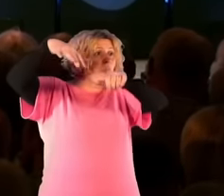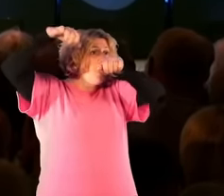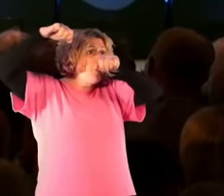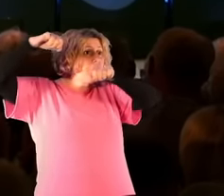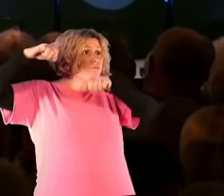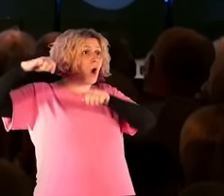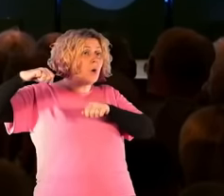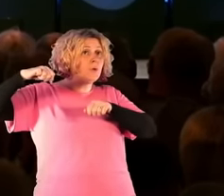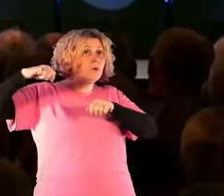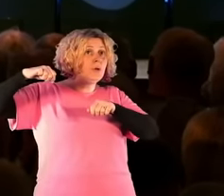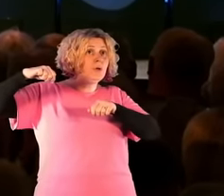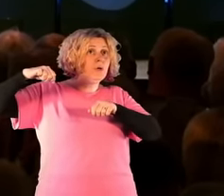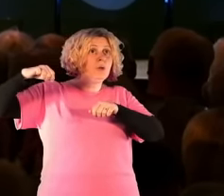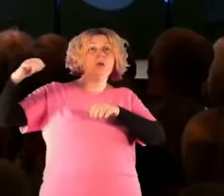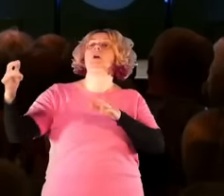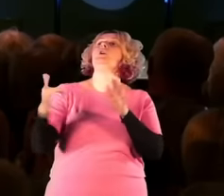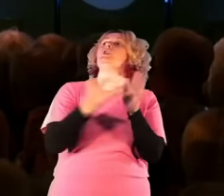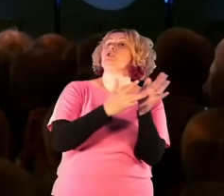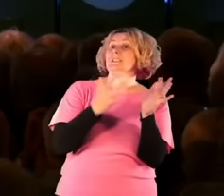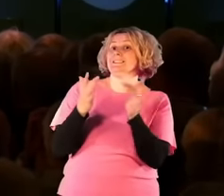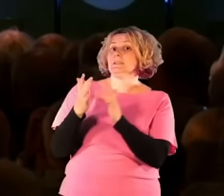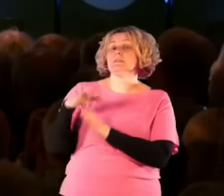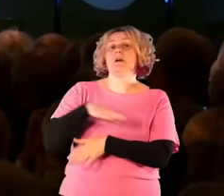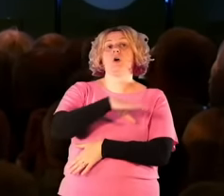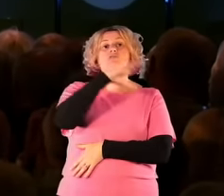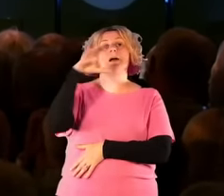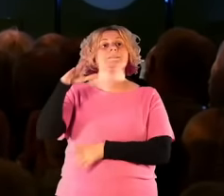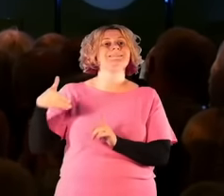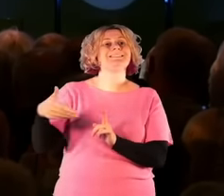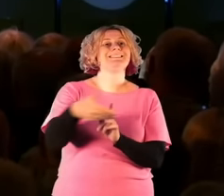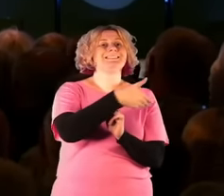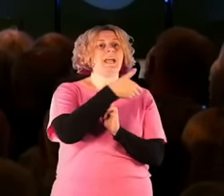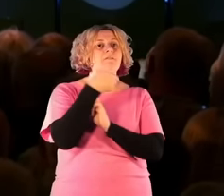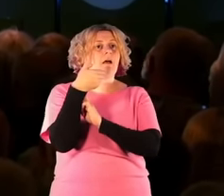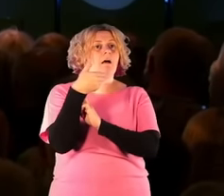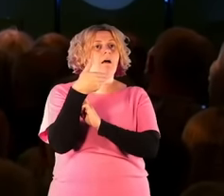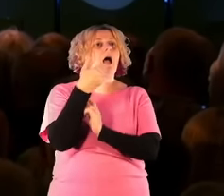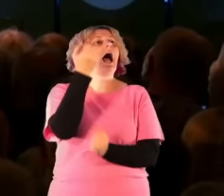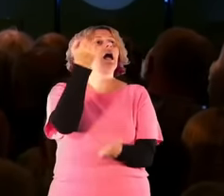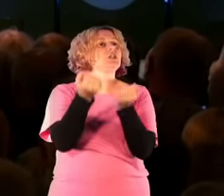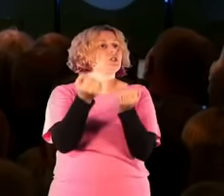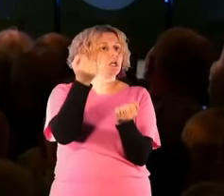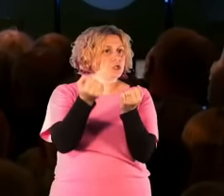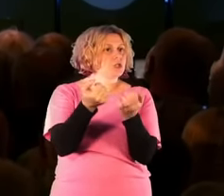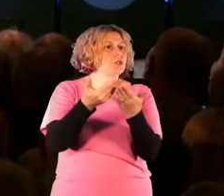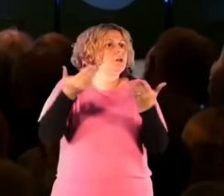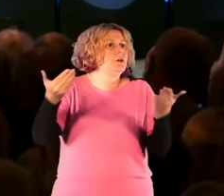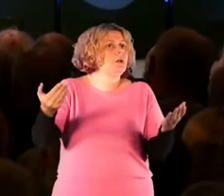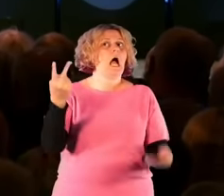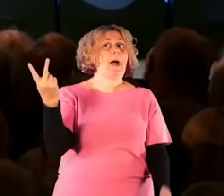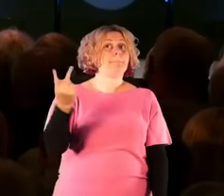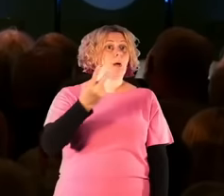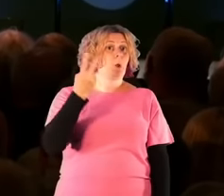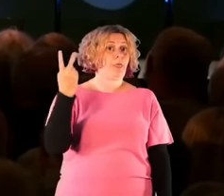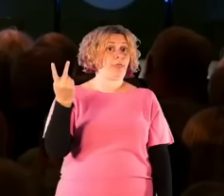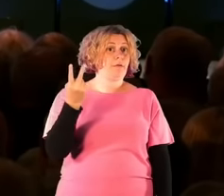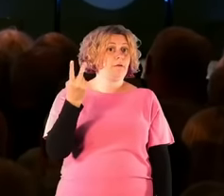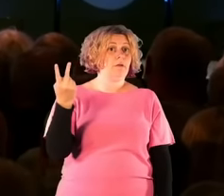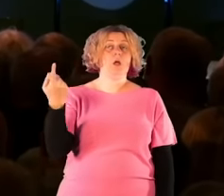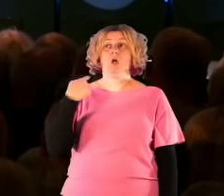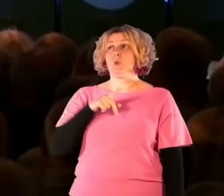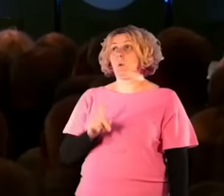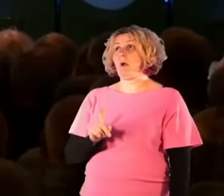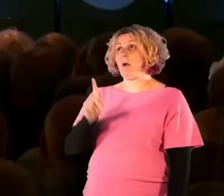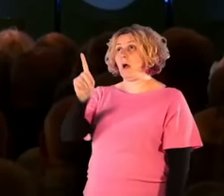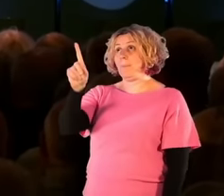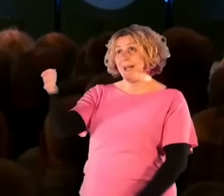See, Jesus Christ is both the Savior of sinners and the judge. You either come to him as Savior